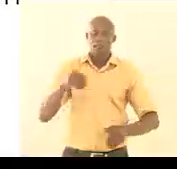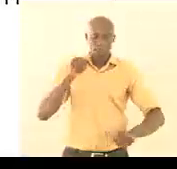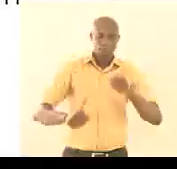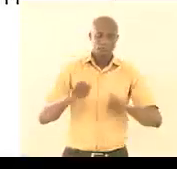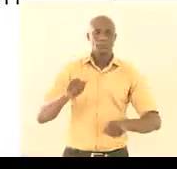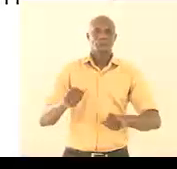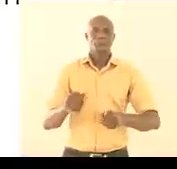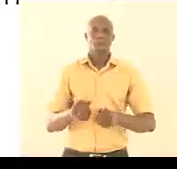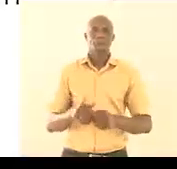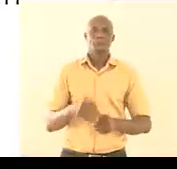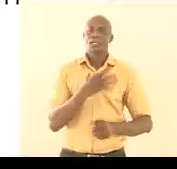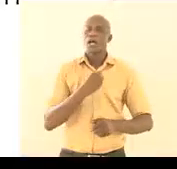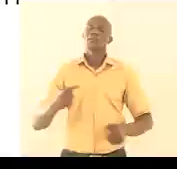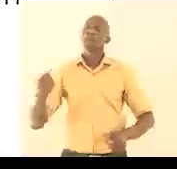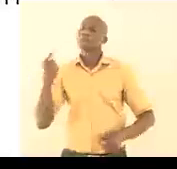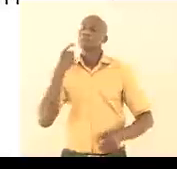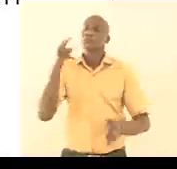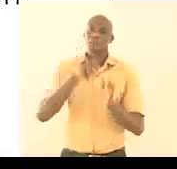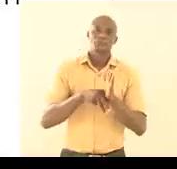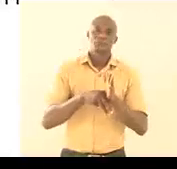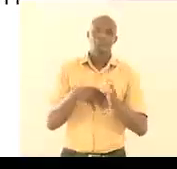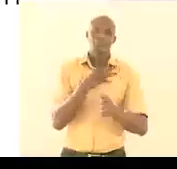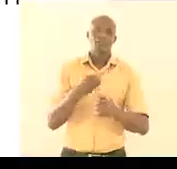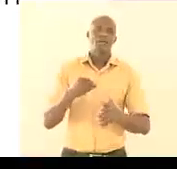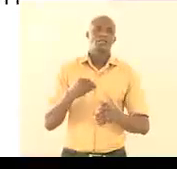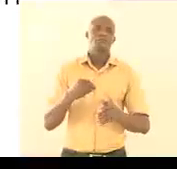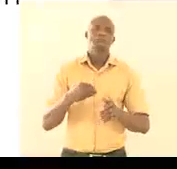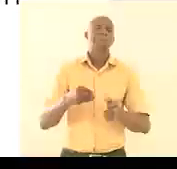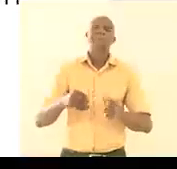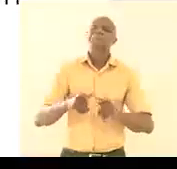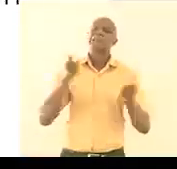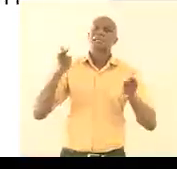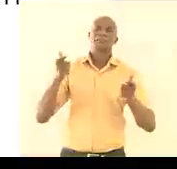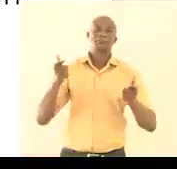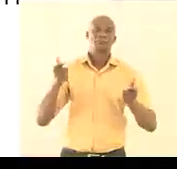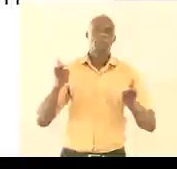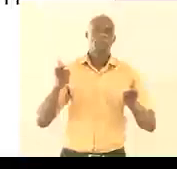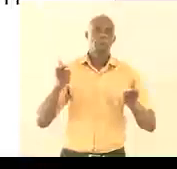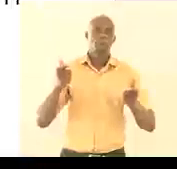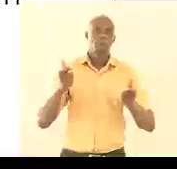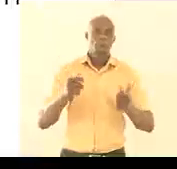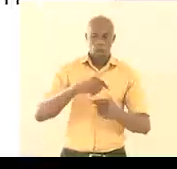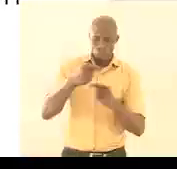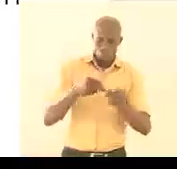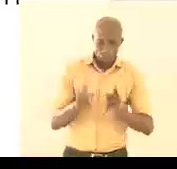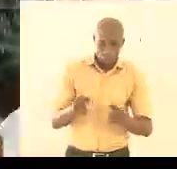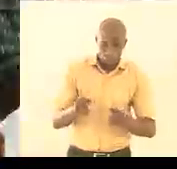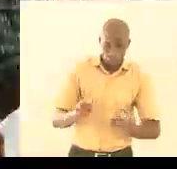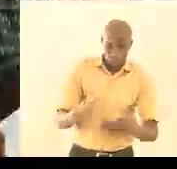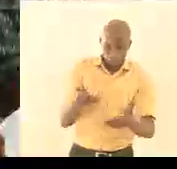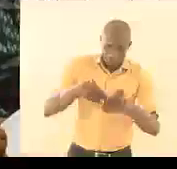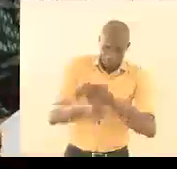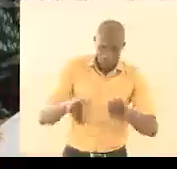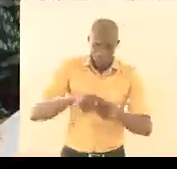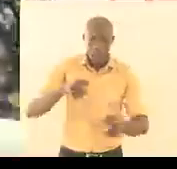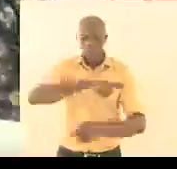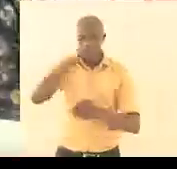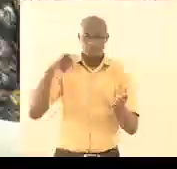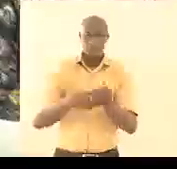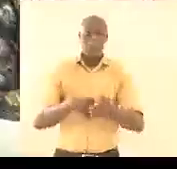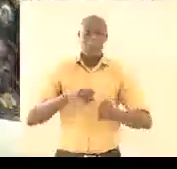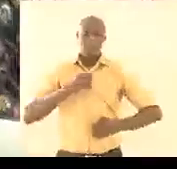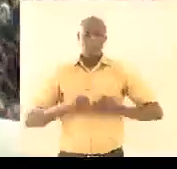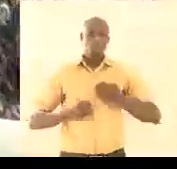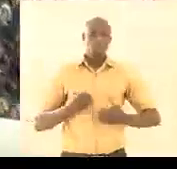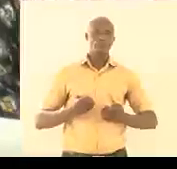doubt and disappointment and grief and despair. You see, when people give in to these